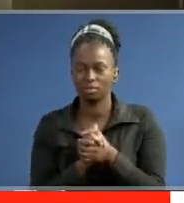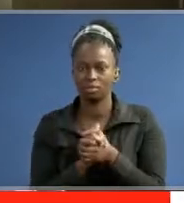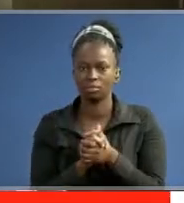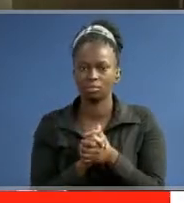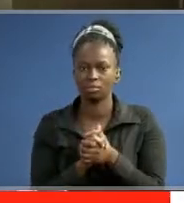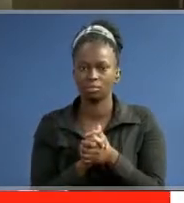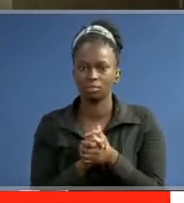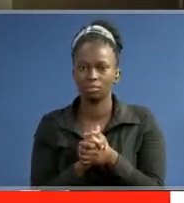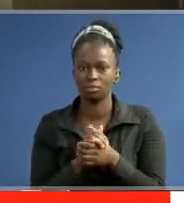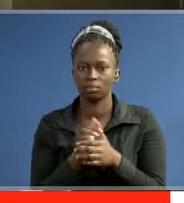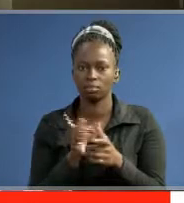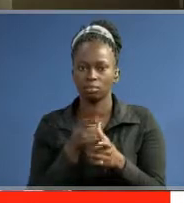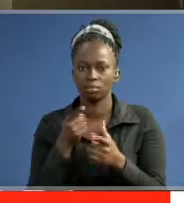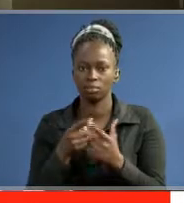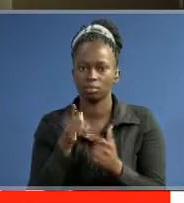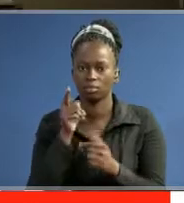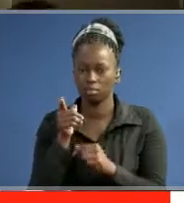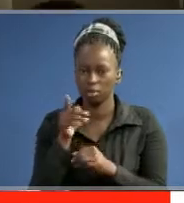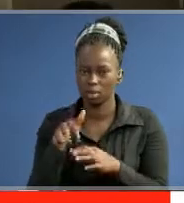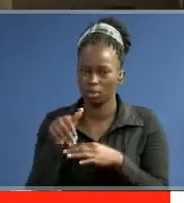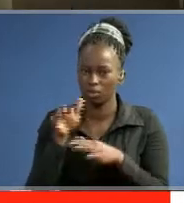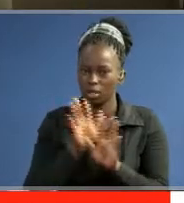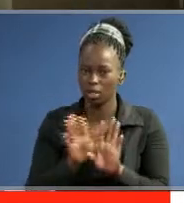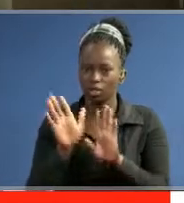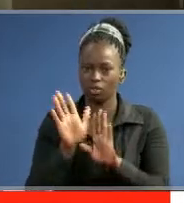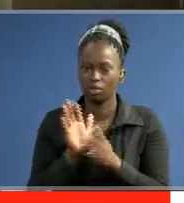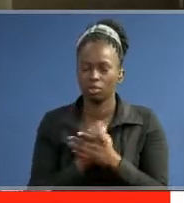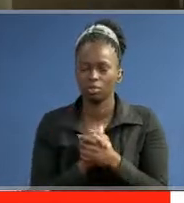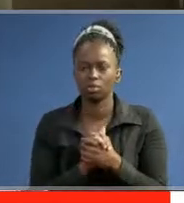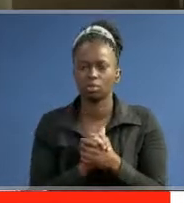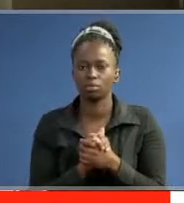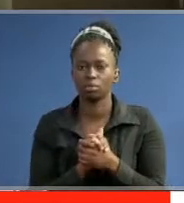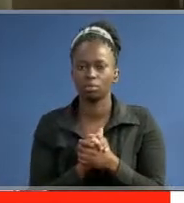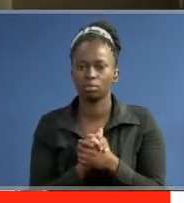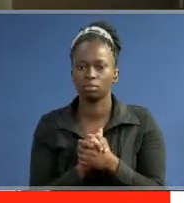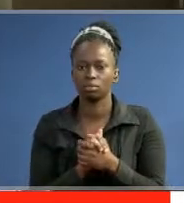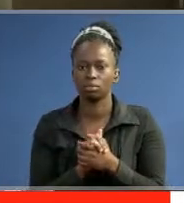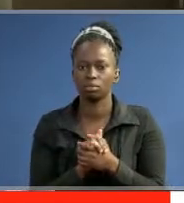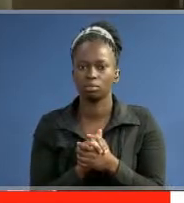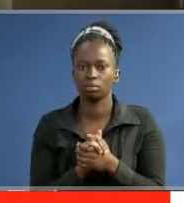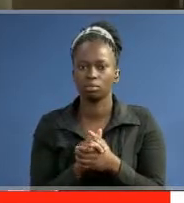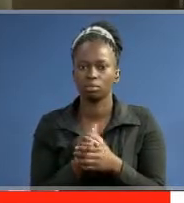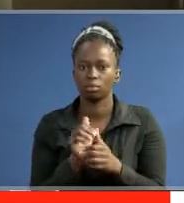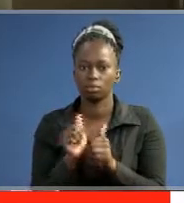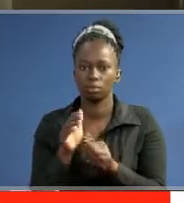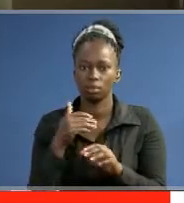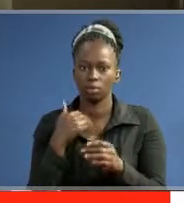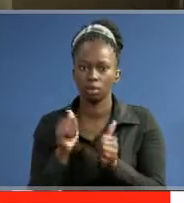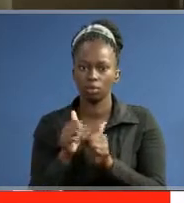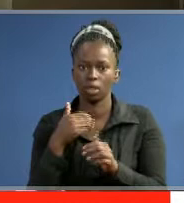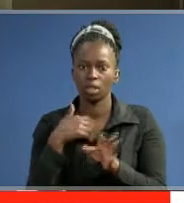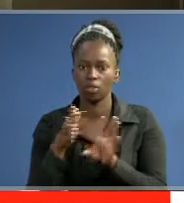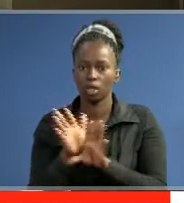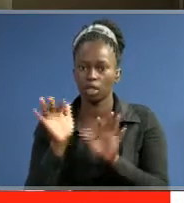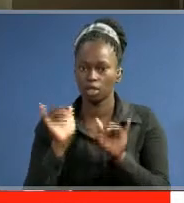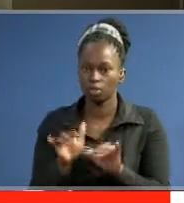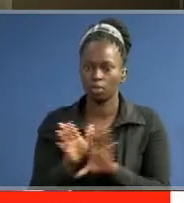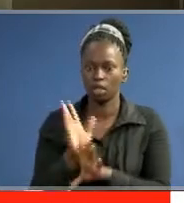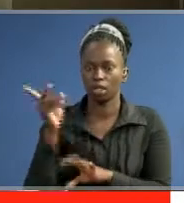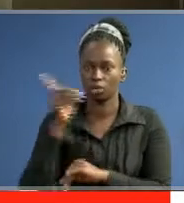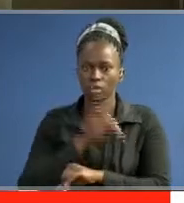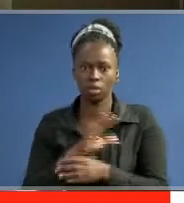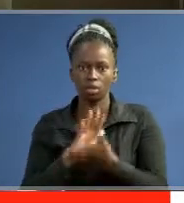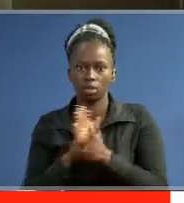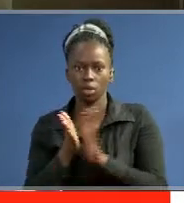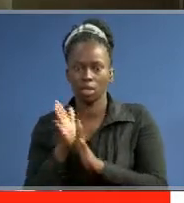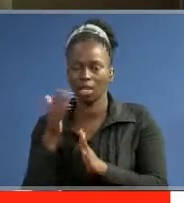a maximum of 2 days. If there will be an excess of meat which remains in 2 days, we don't sell